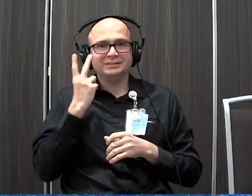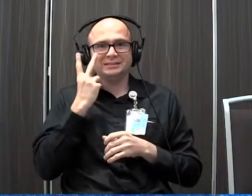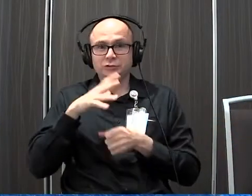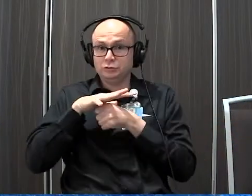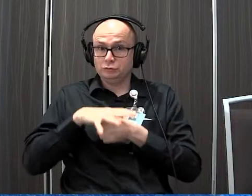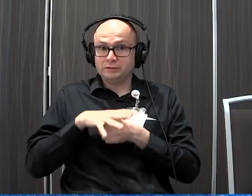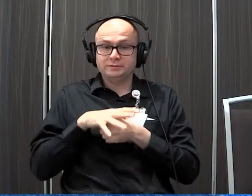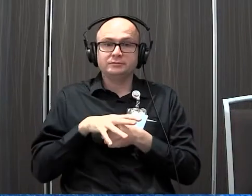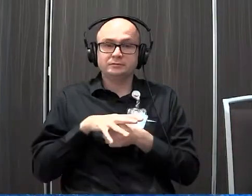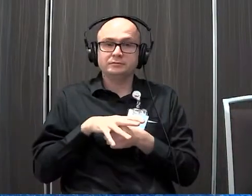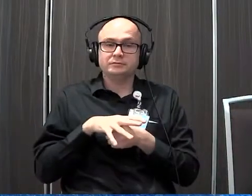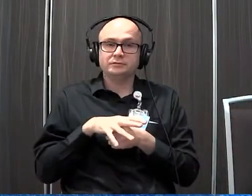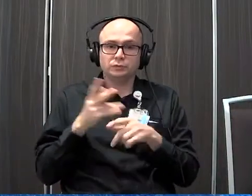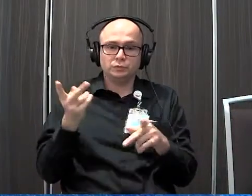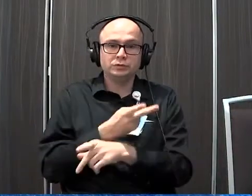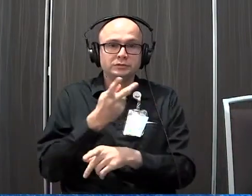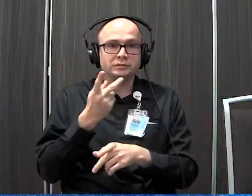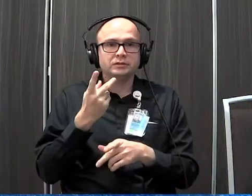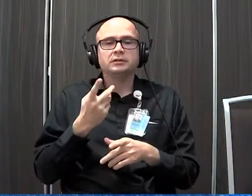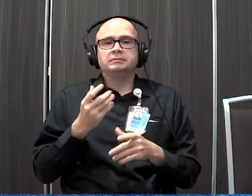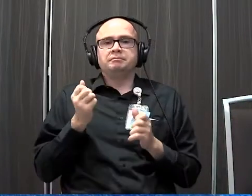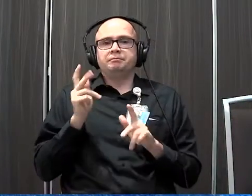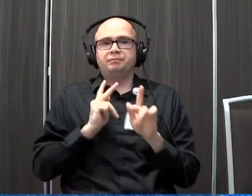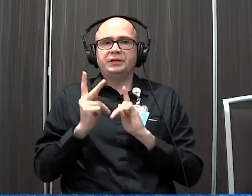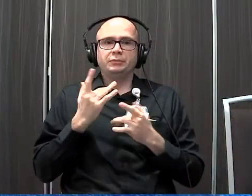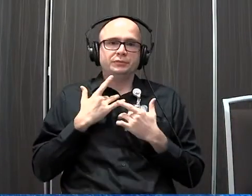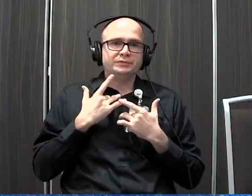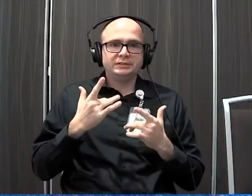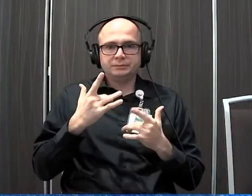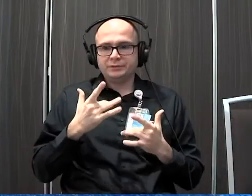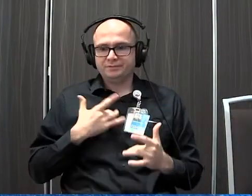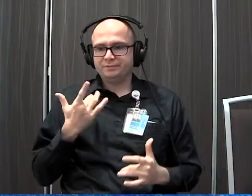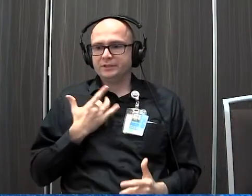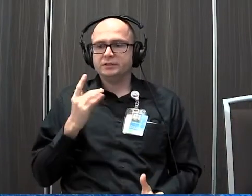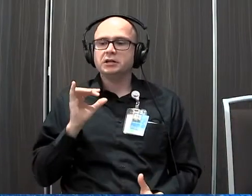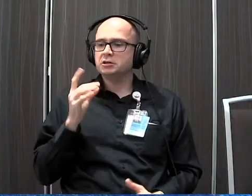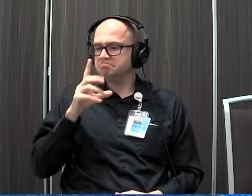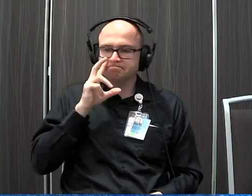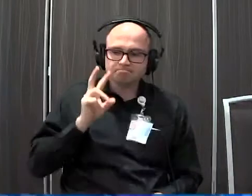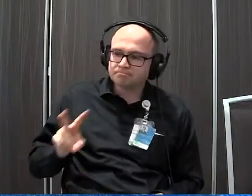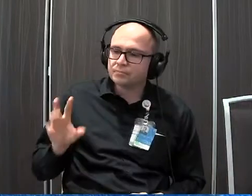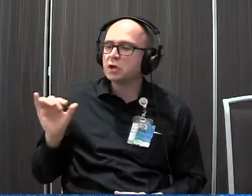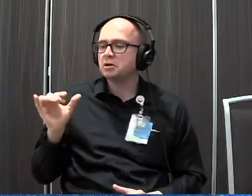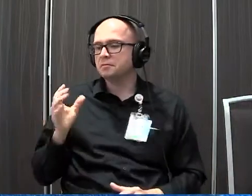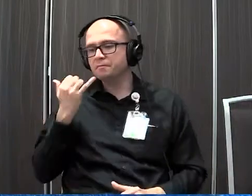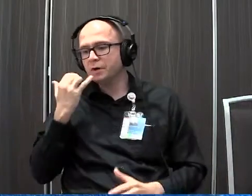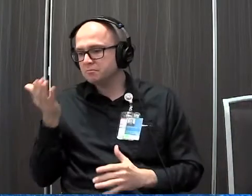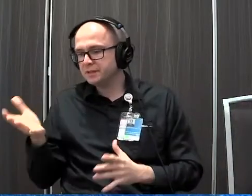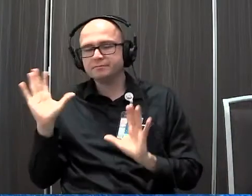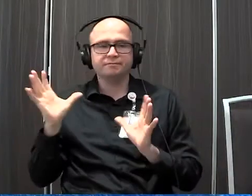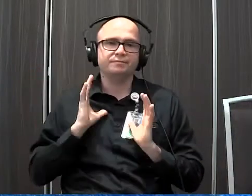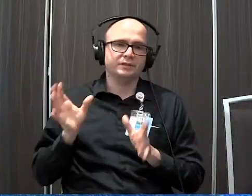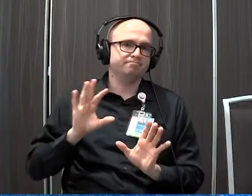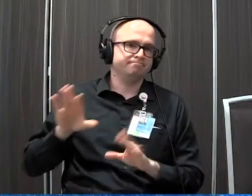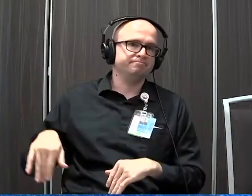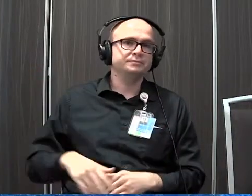because it's a lot easier for people with typically developing senses to just quickly check to see, oh, is my phone right there? Yep, it is.